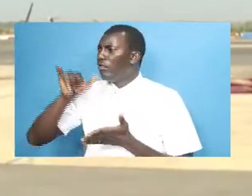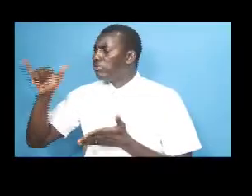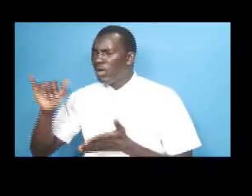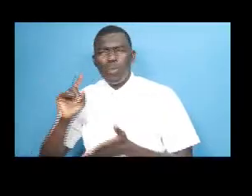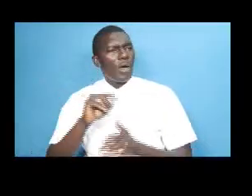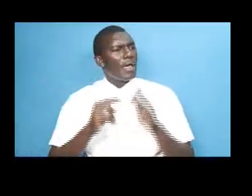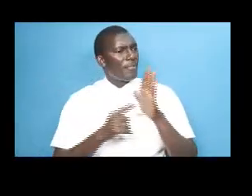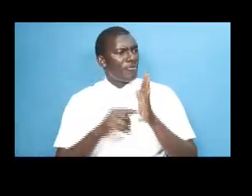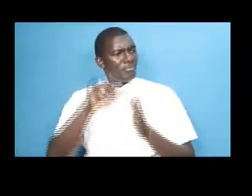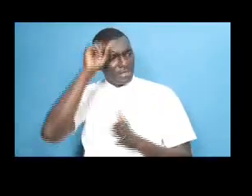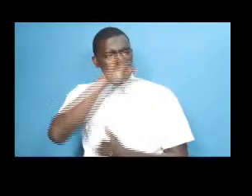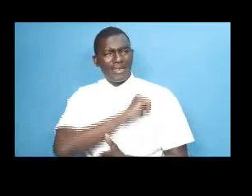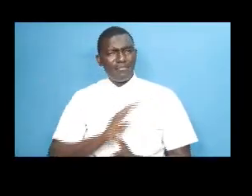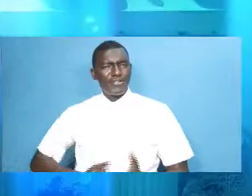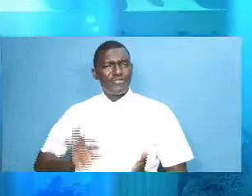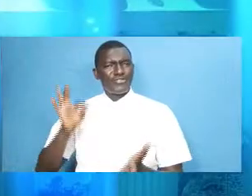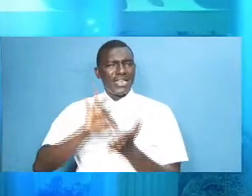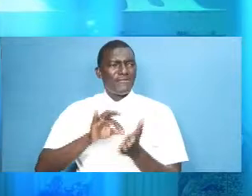today.